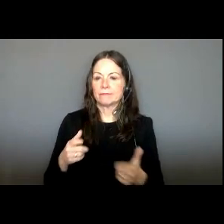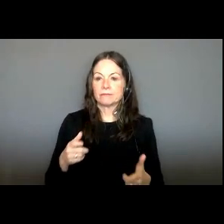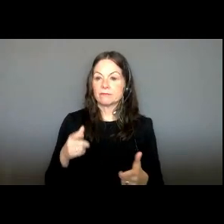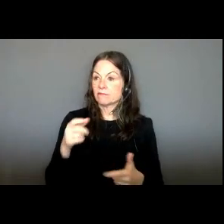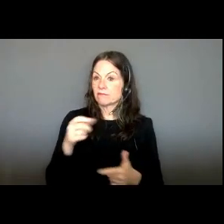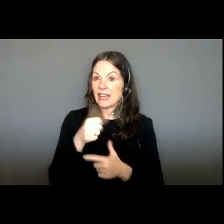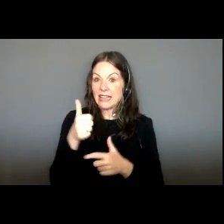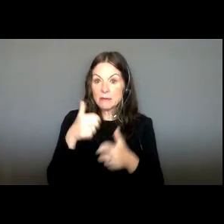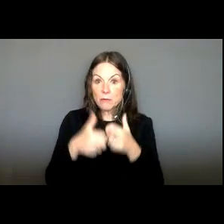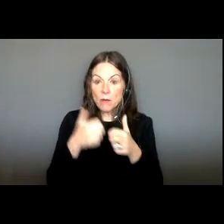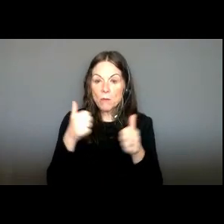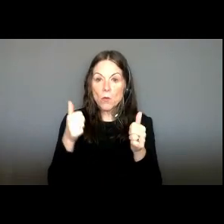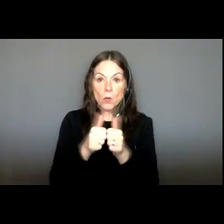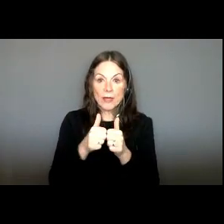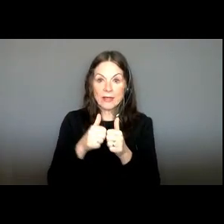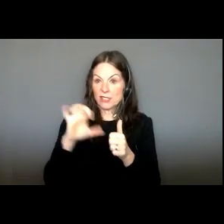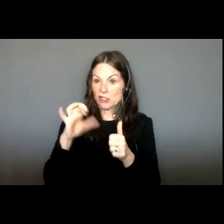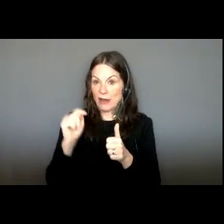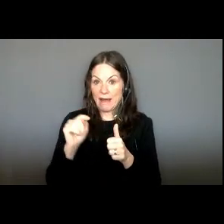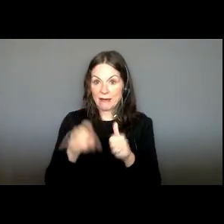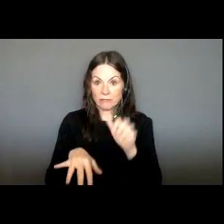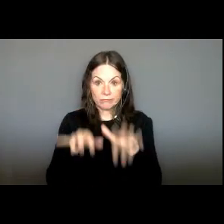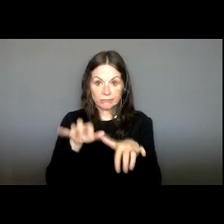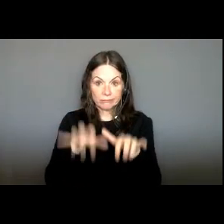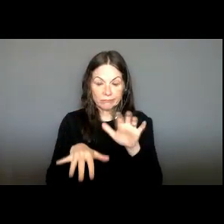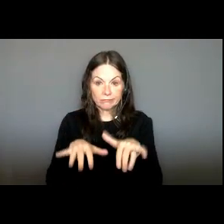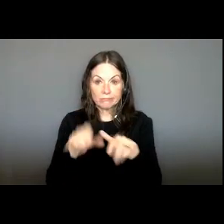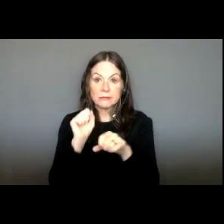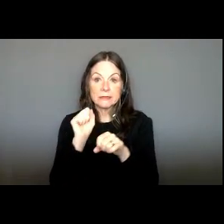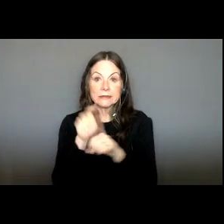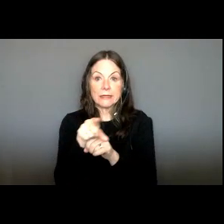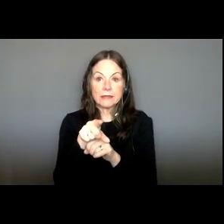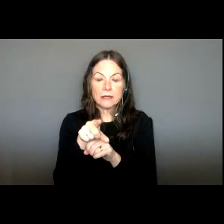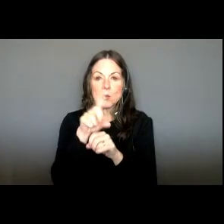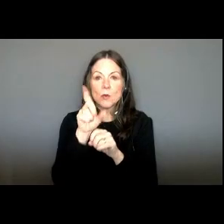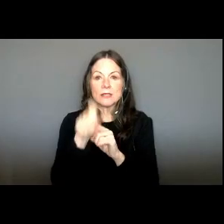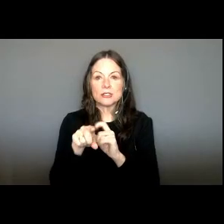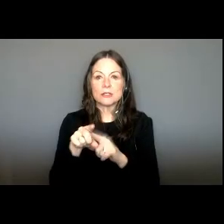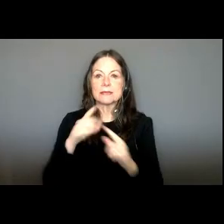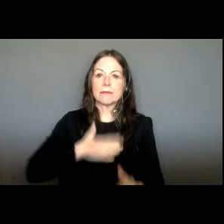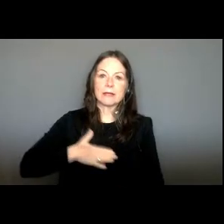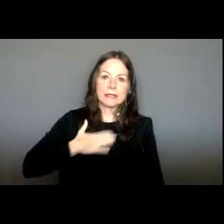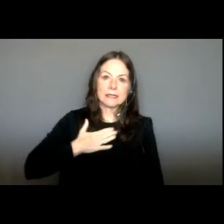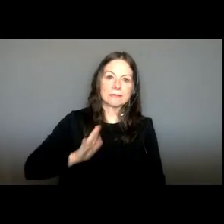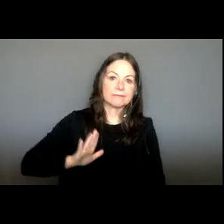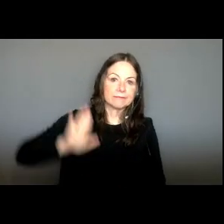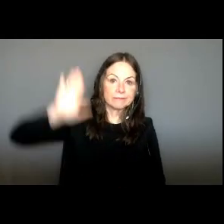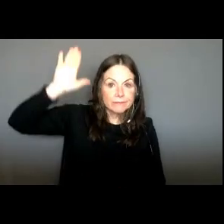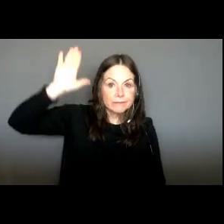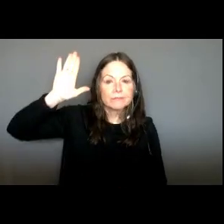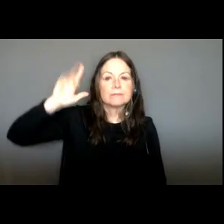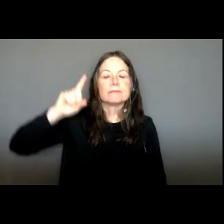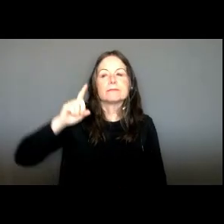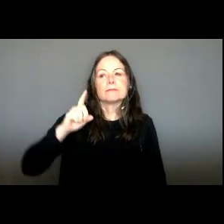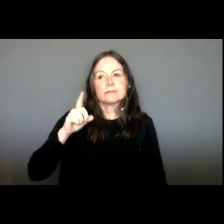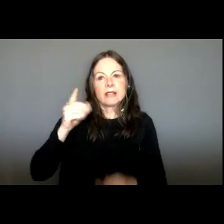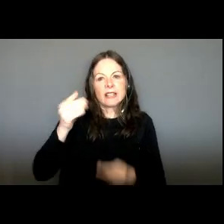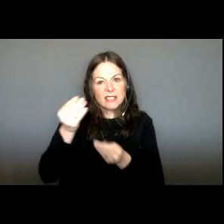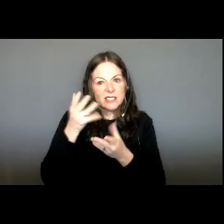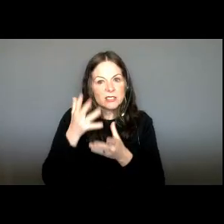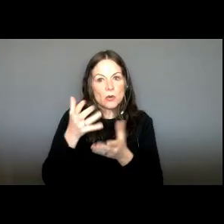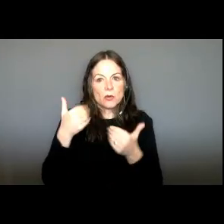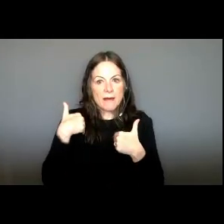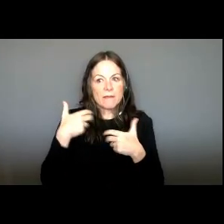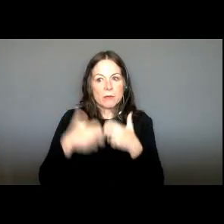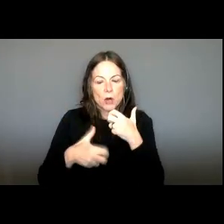questions in the chat, please raise your hand then in that case and let us know that you have issues and we will do our best to make sure that everything